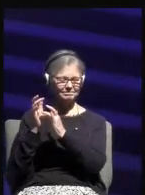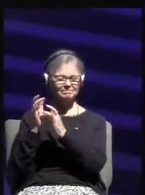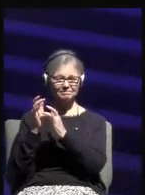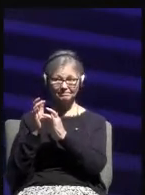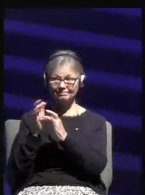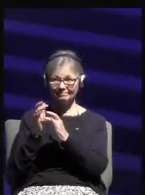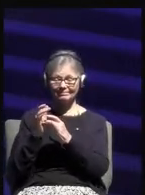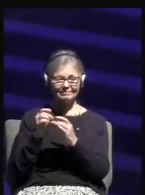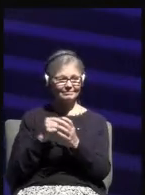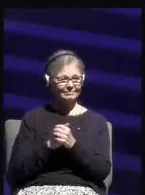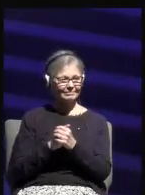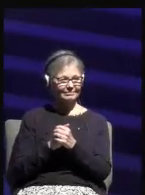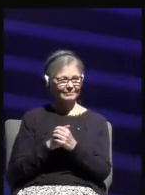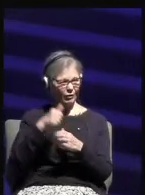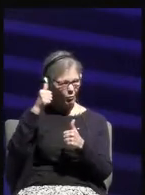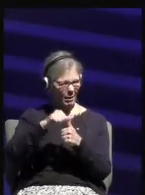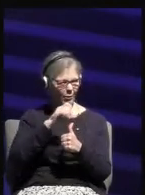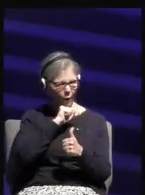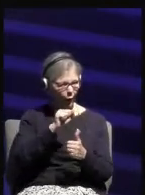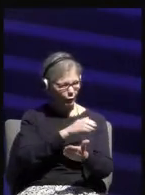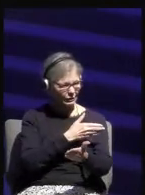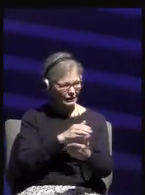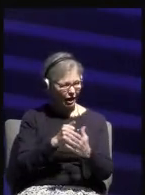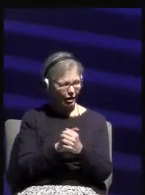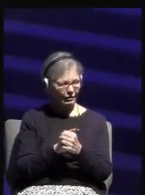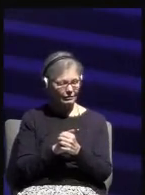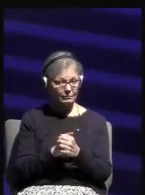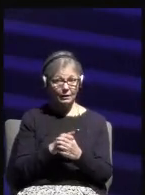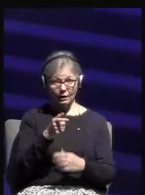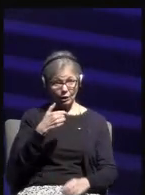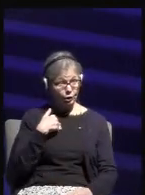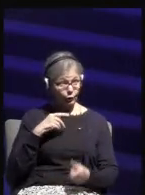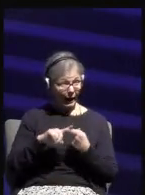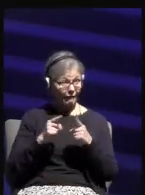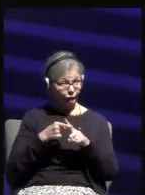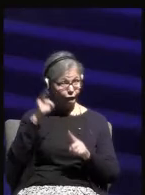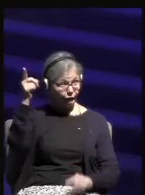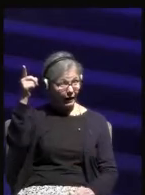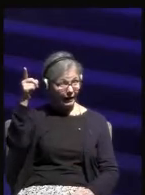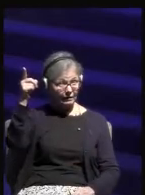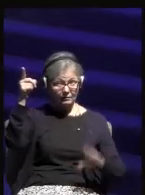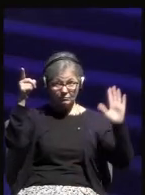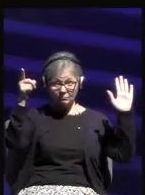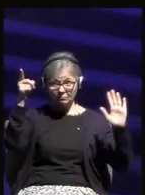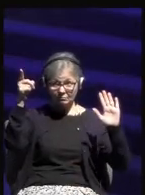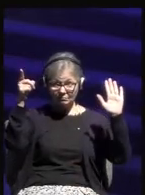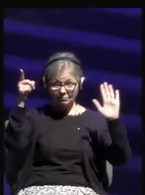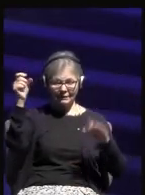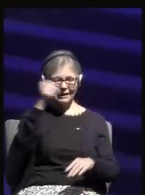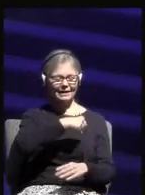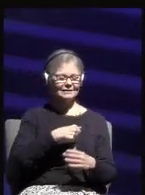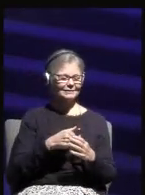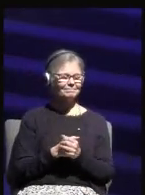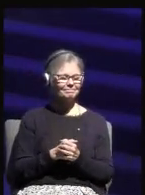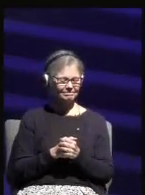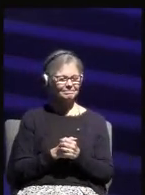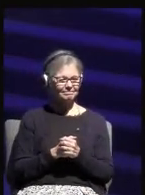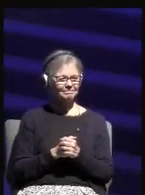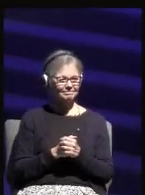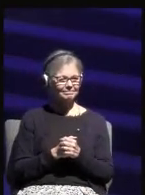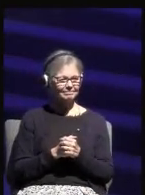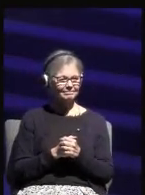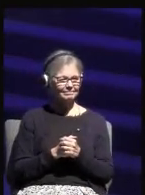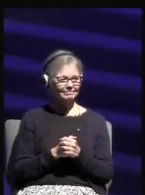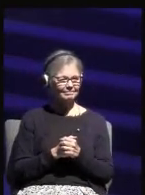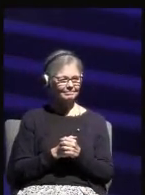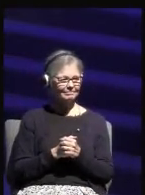Is anybody in the building can say, I have that friend. Hallelujah. I have that friend. If you're finding